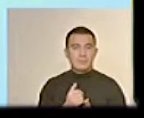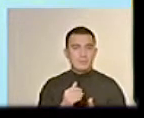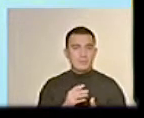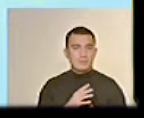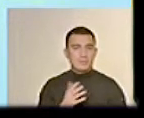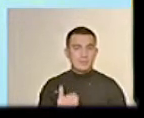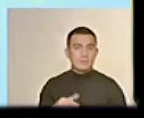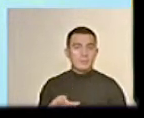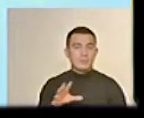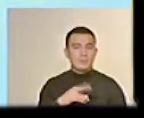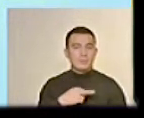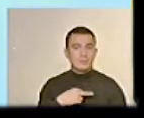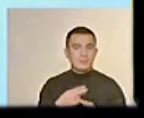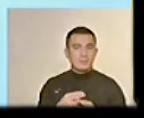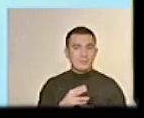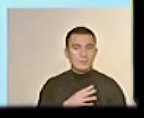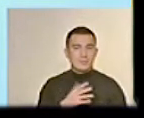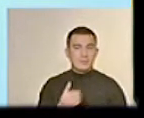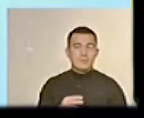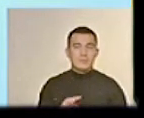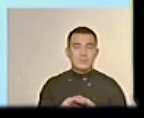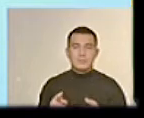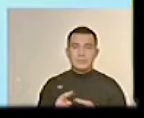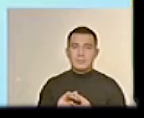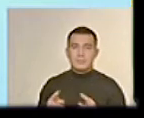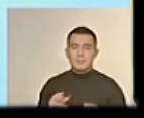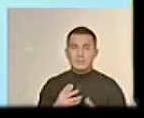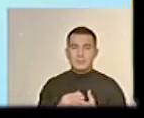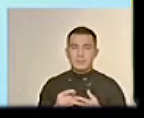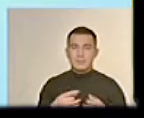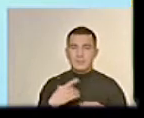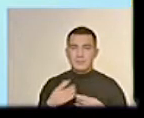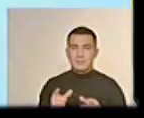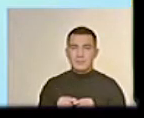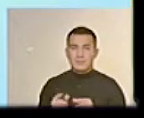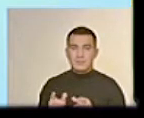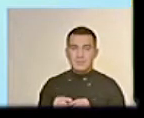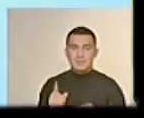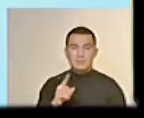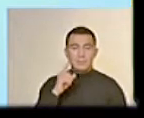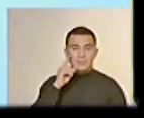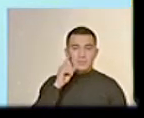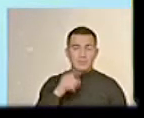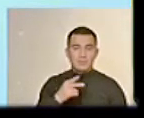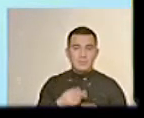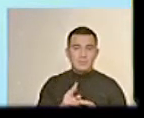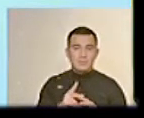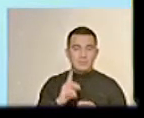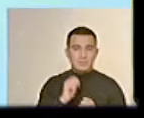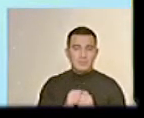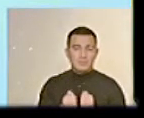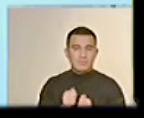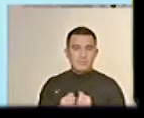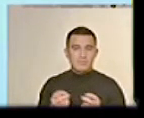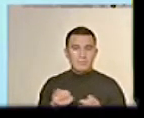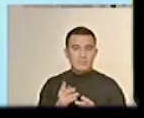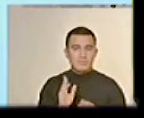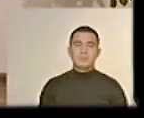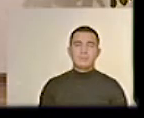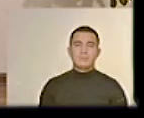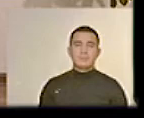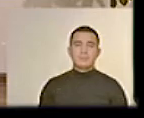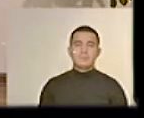Xuddi siz ham shunga o'xshash bo'lgan reaksiyalarni yozib, bilimingizni yanada mustahkamlab olishingiz mumkin